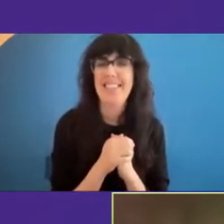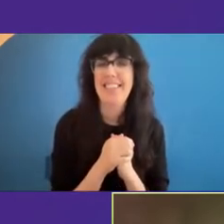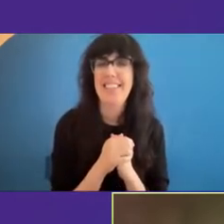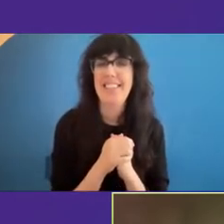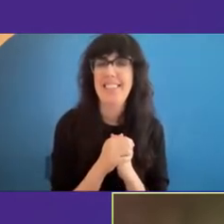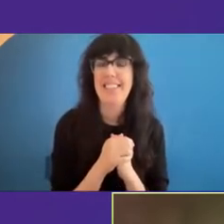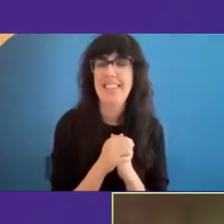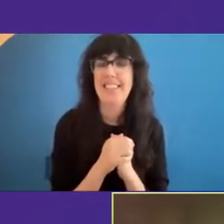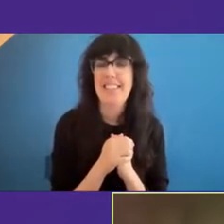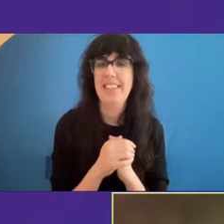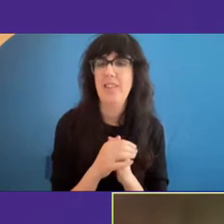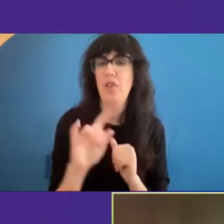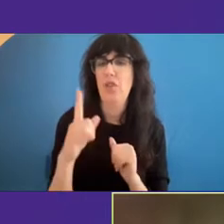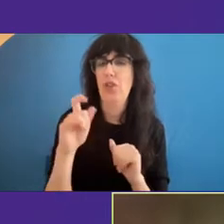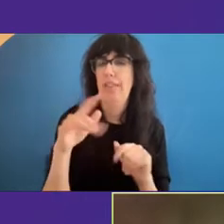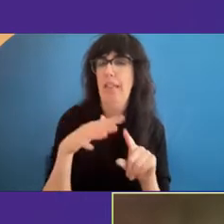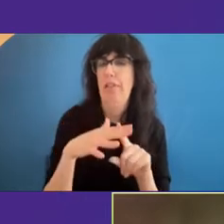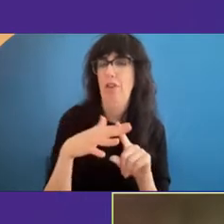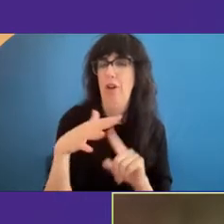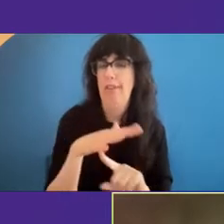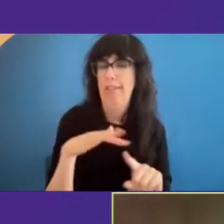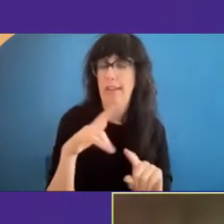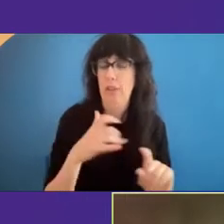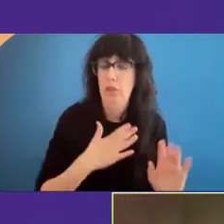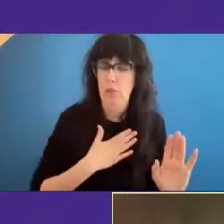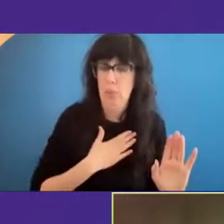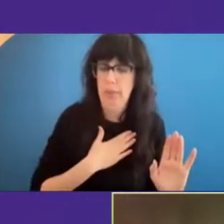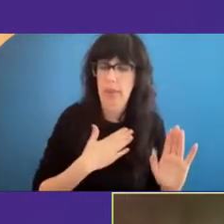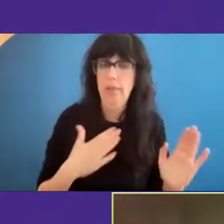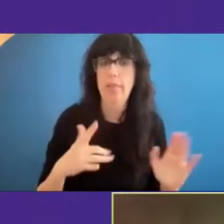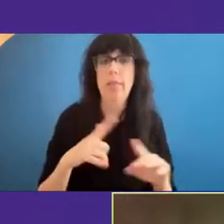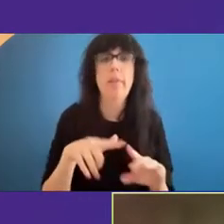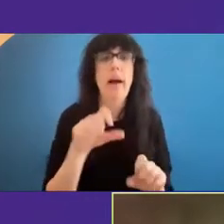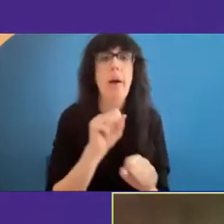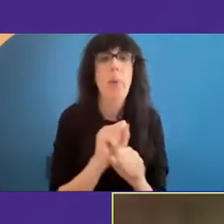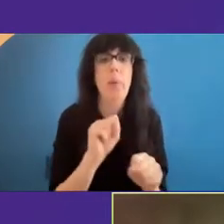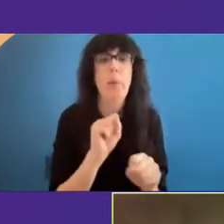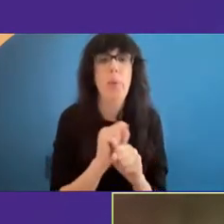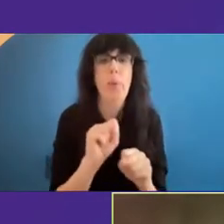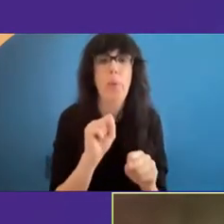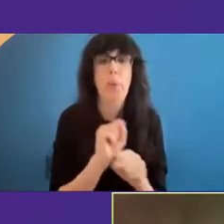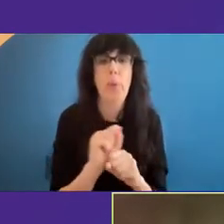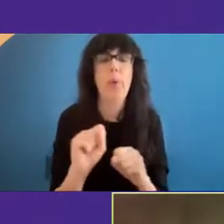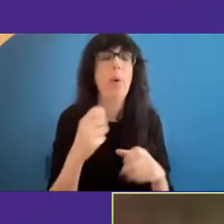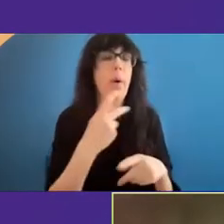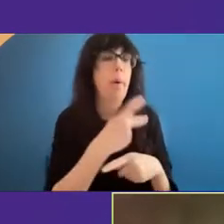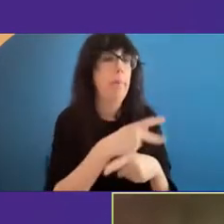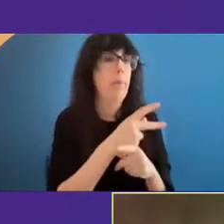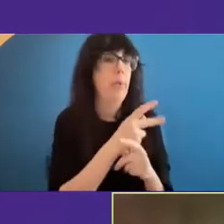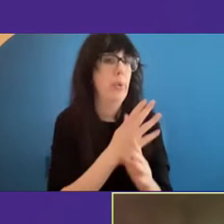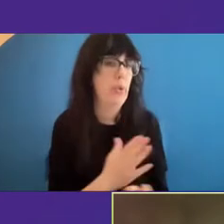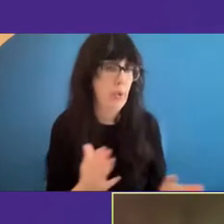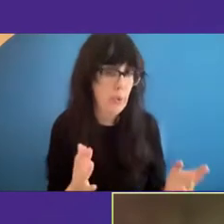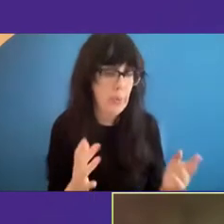Sort of a little bit of context for me. I work as a producer